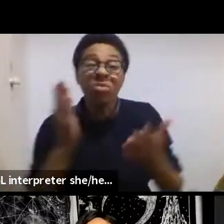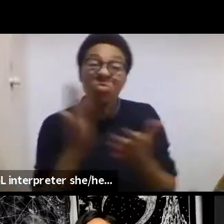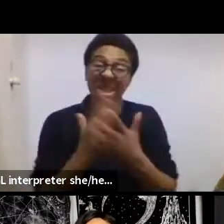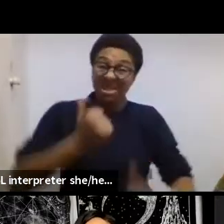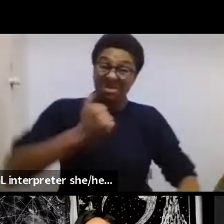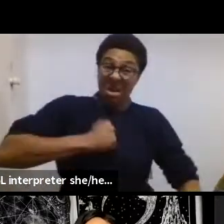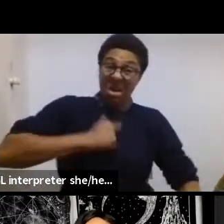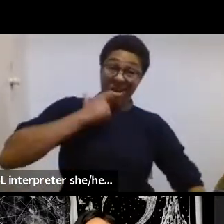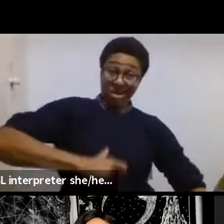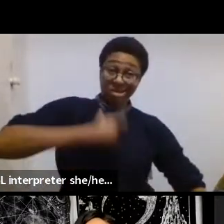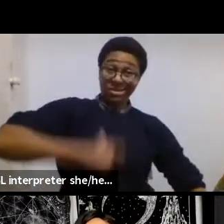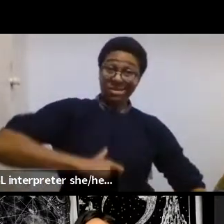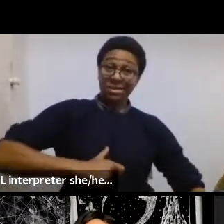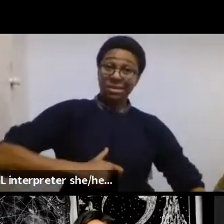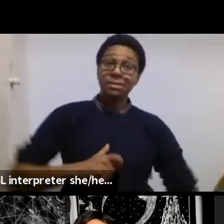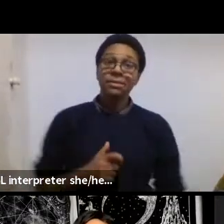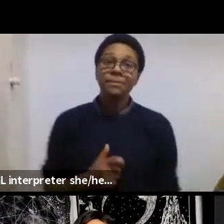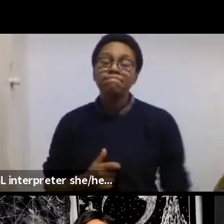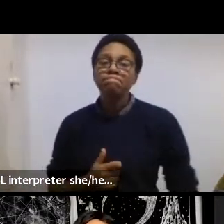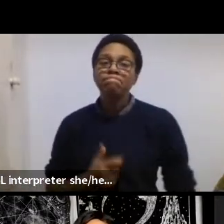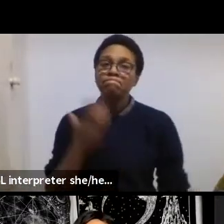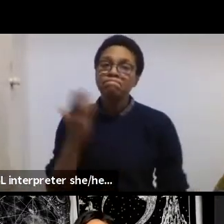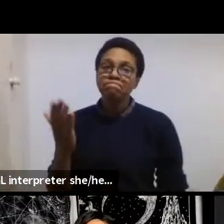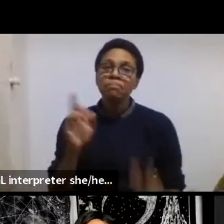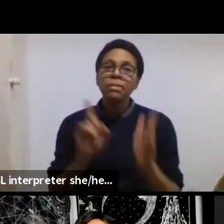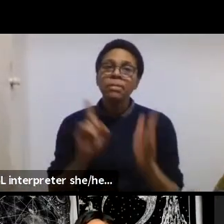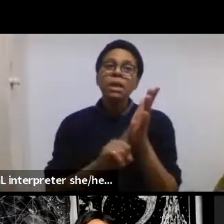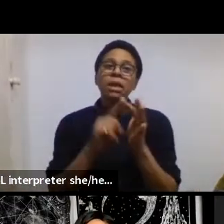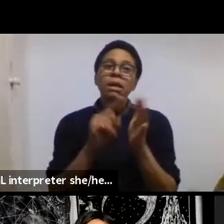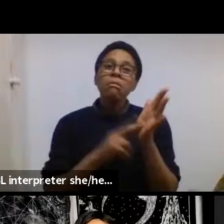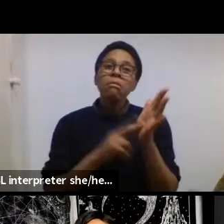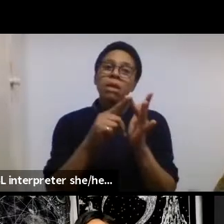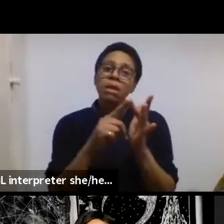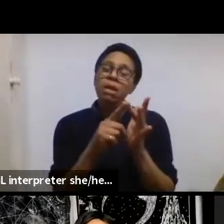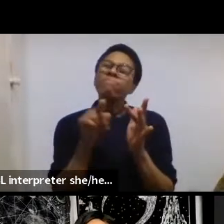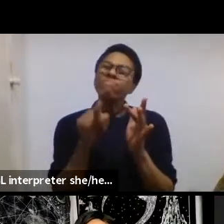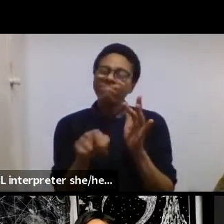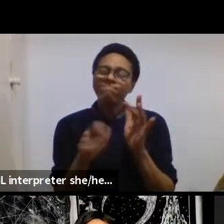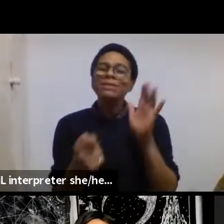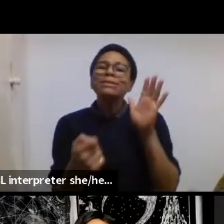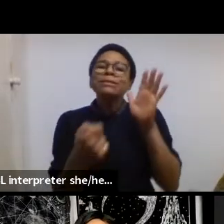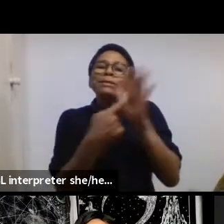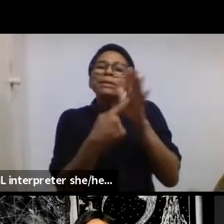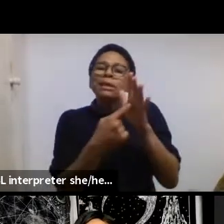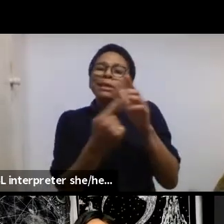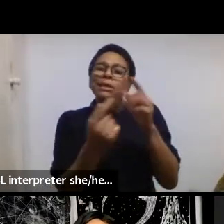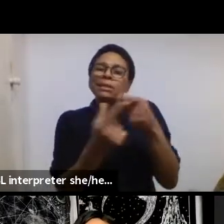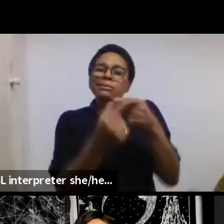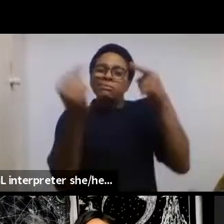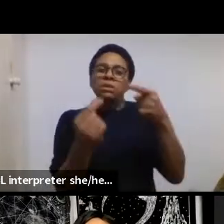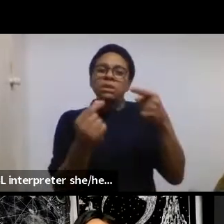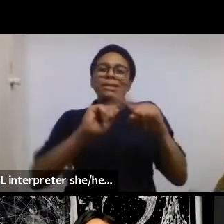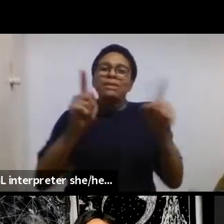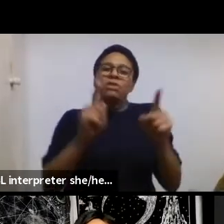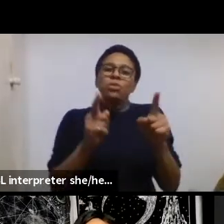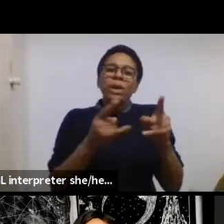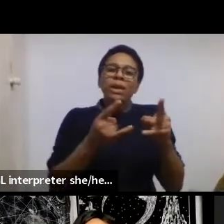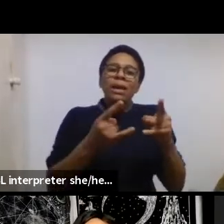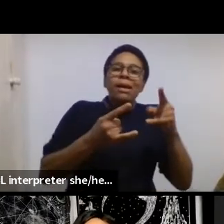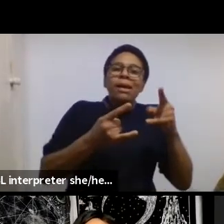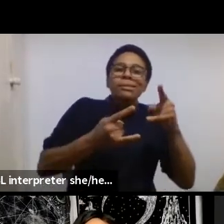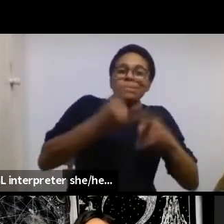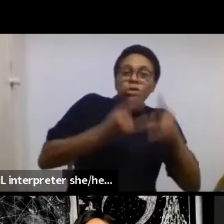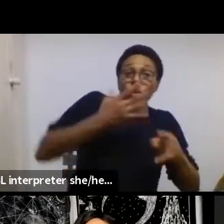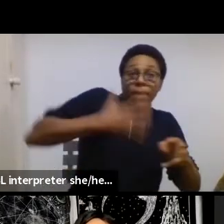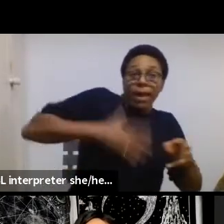And it's that key piece of understanding about the difference between sexual behavior and sexual orientation, or romantic behavior